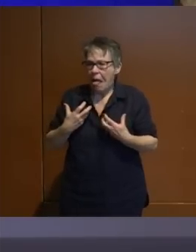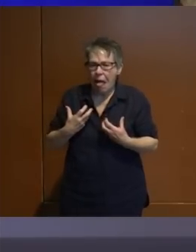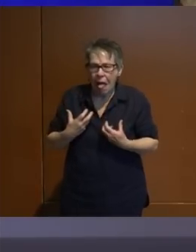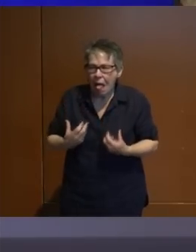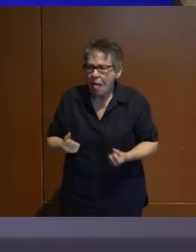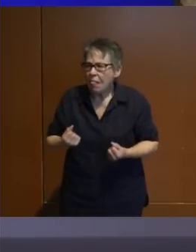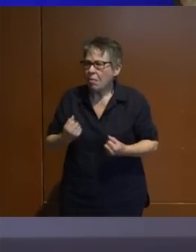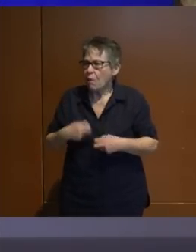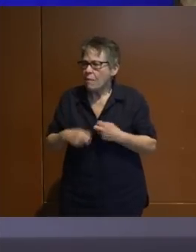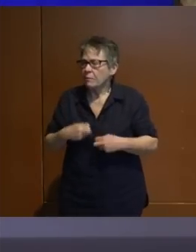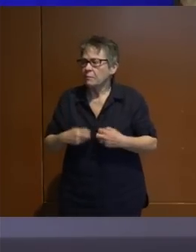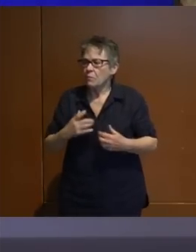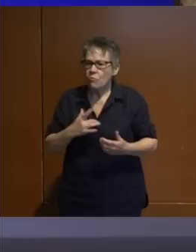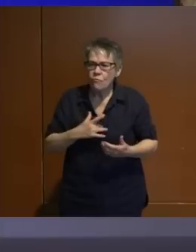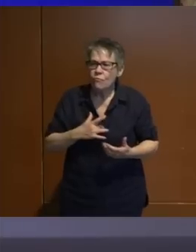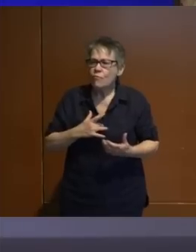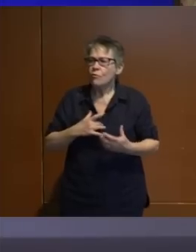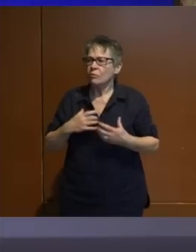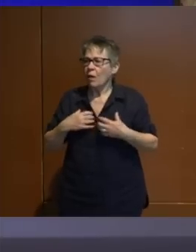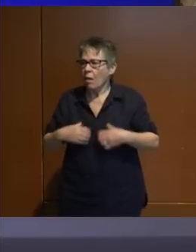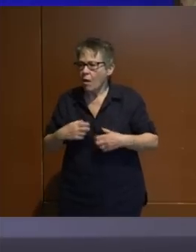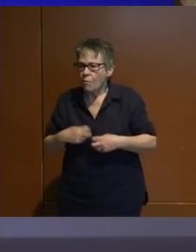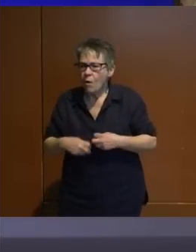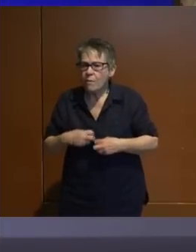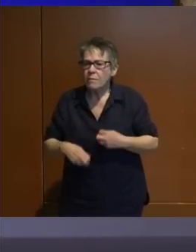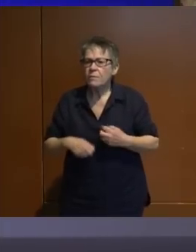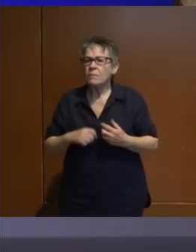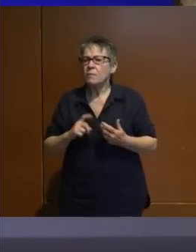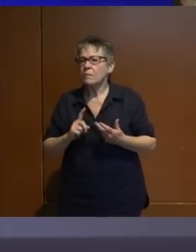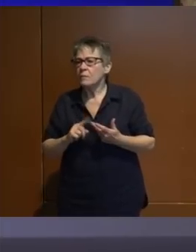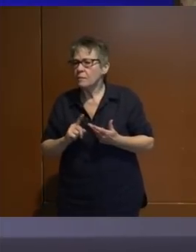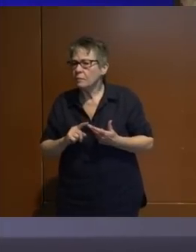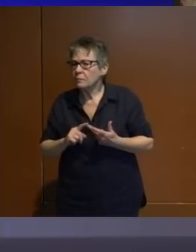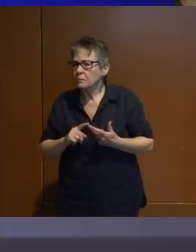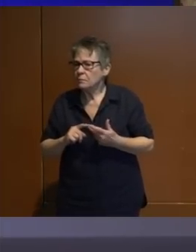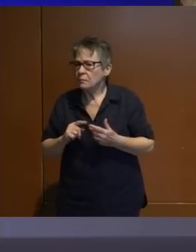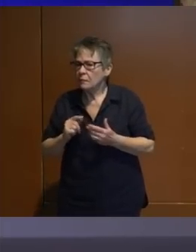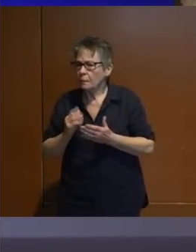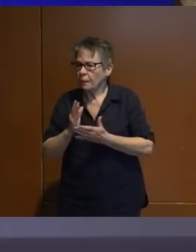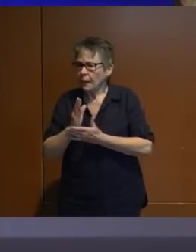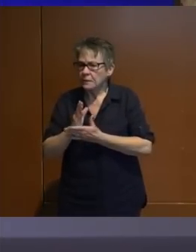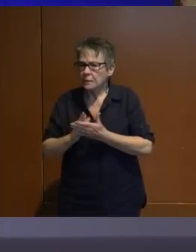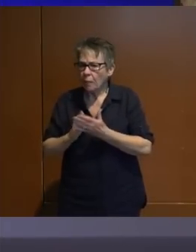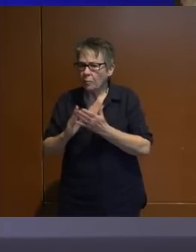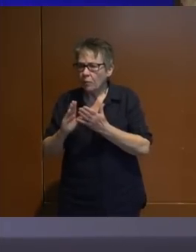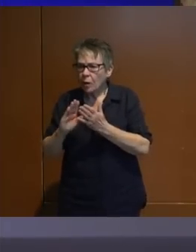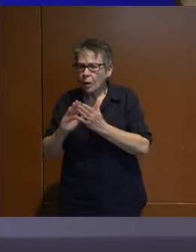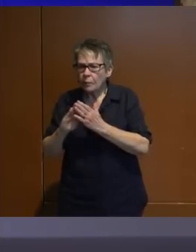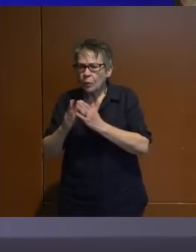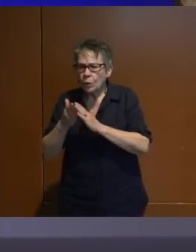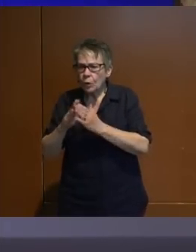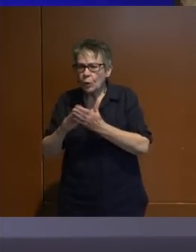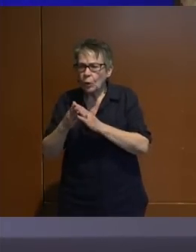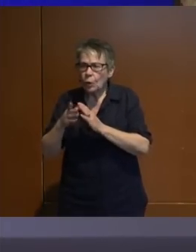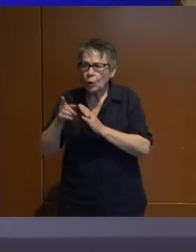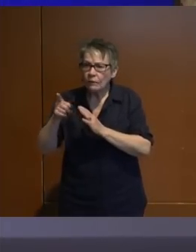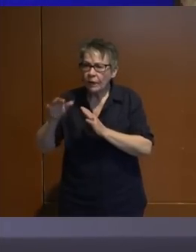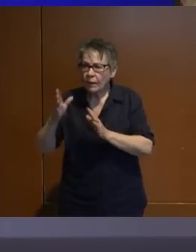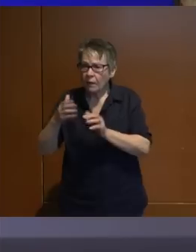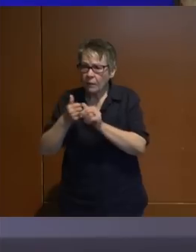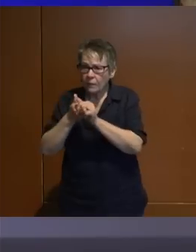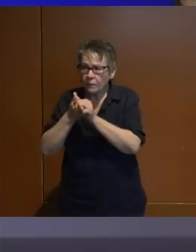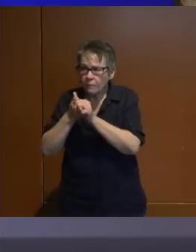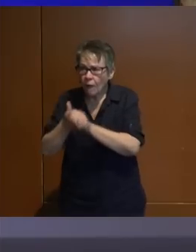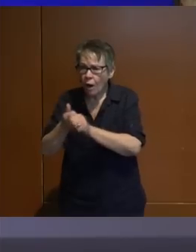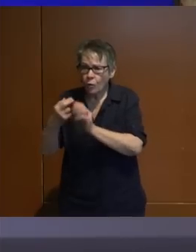certain communities. This is hitting harder in certain communities, whether it's because of their behavior or community spread or a combination,